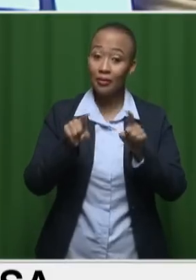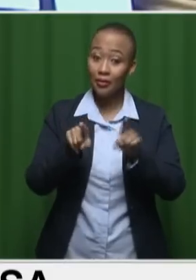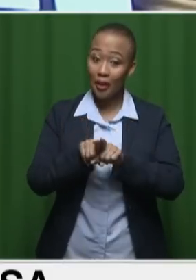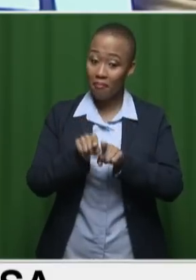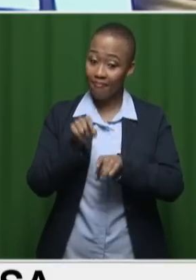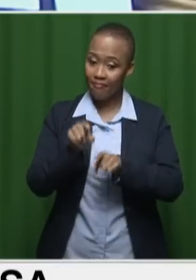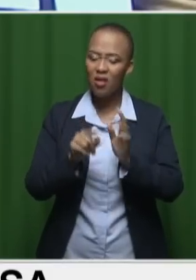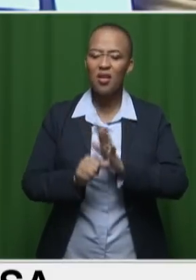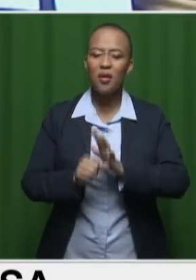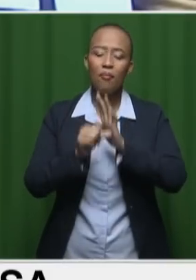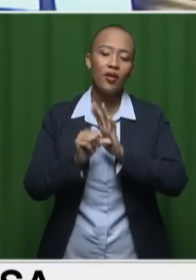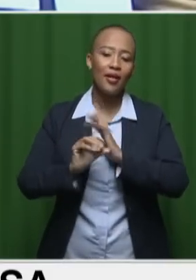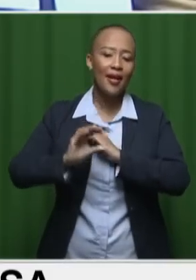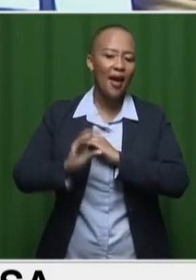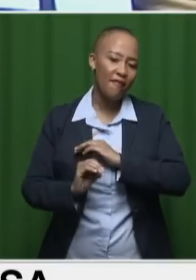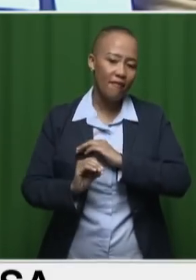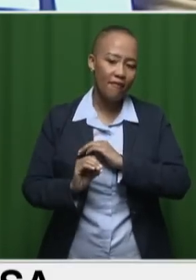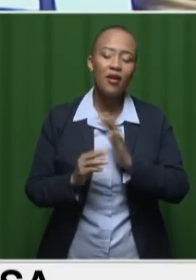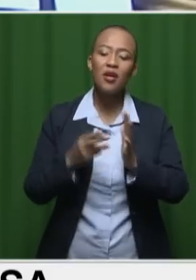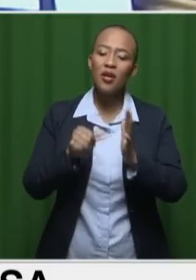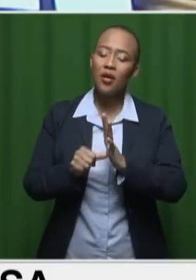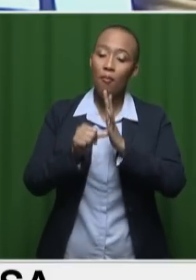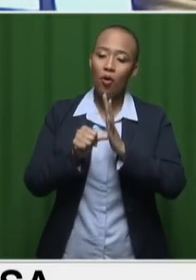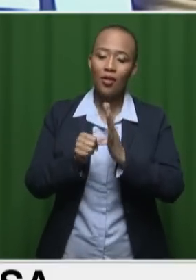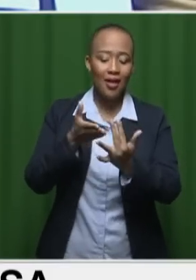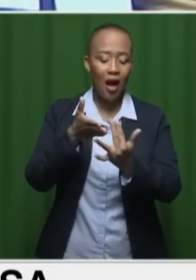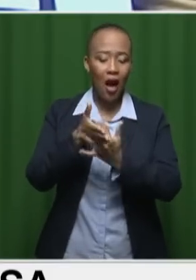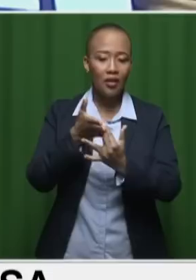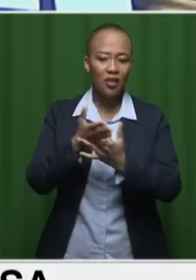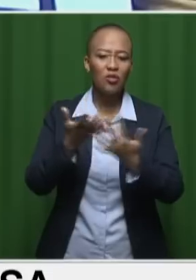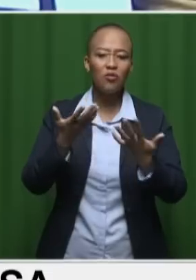would it mean if we were to, for example, withdraw from that?